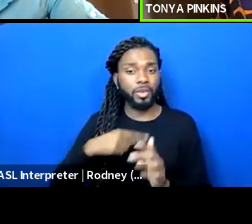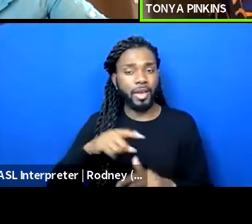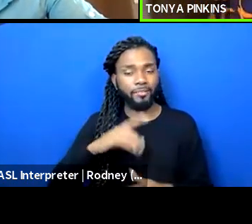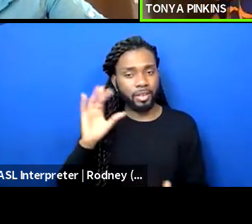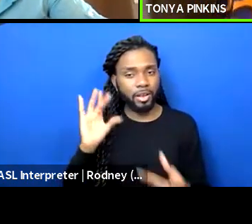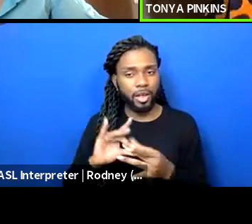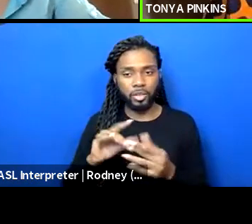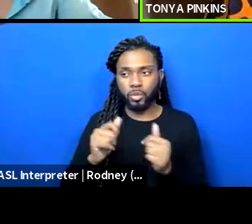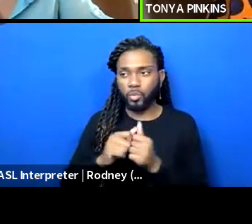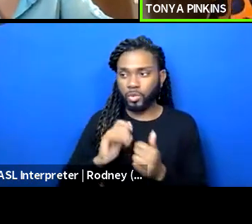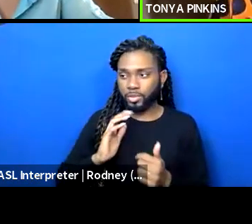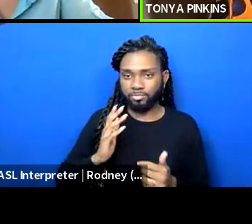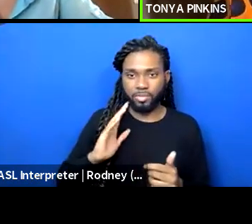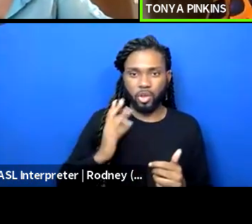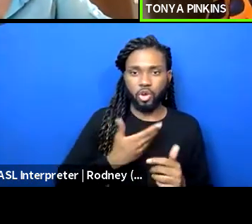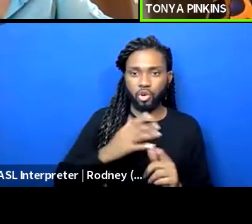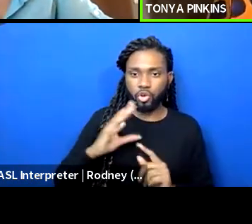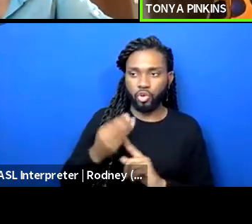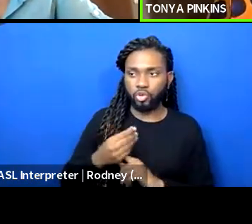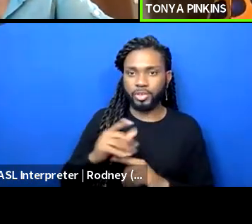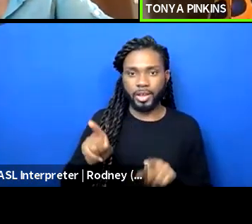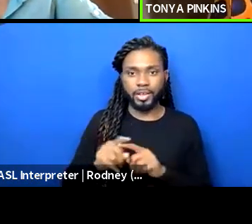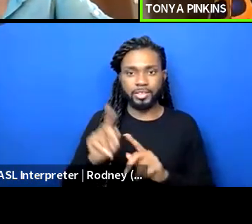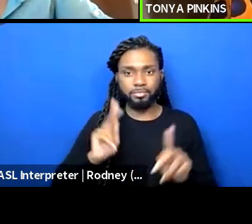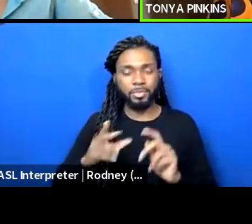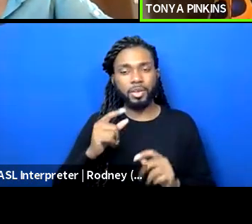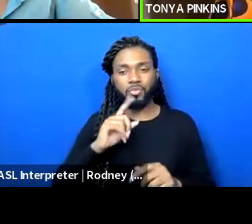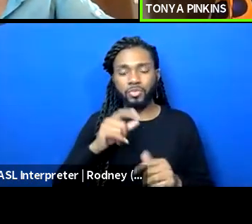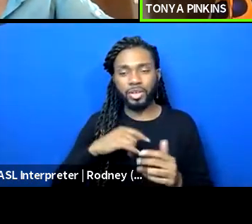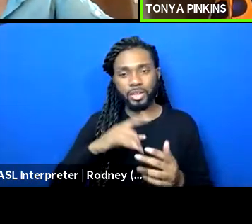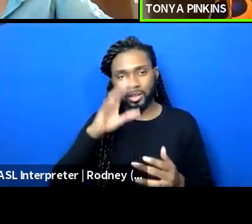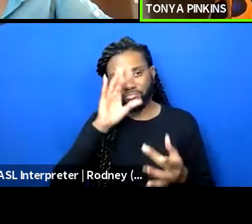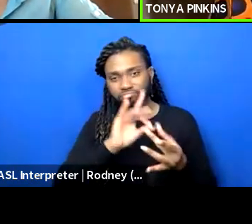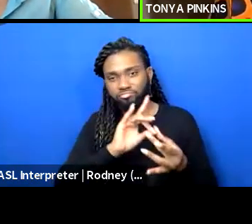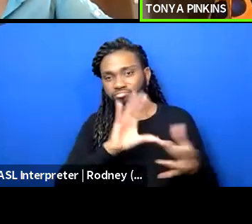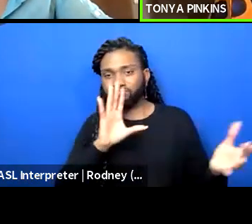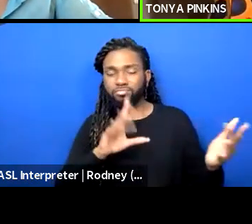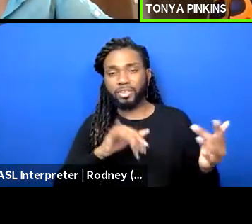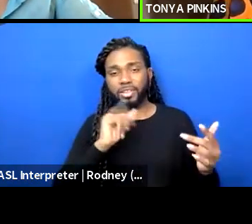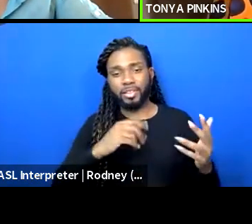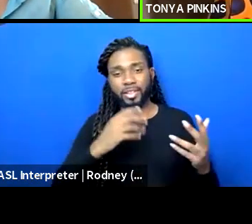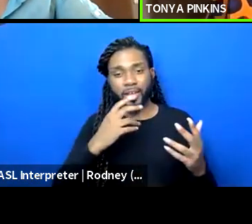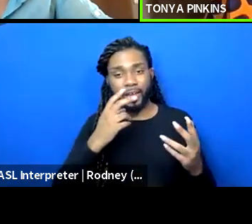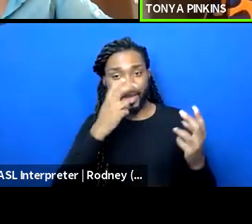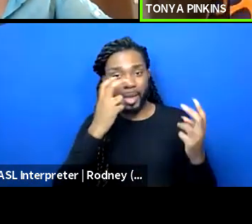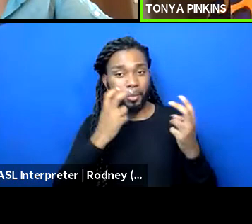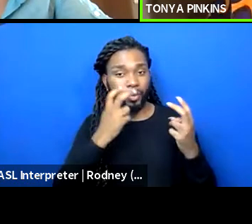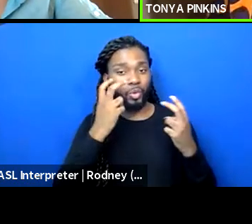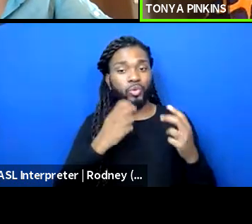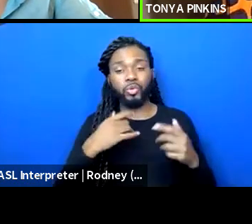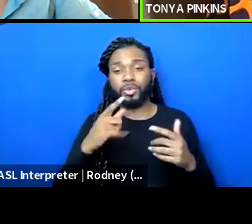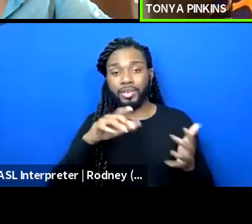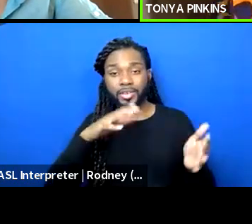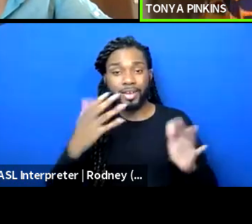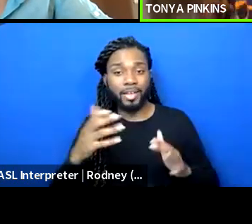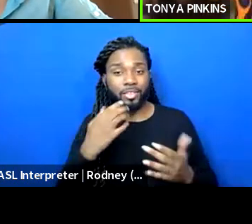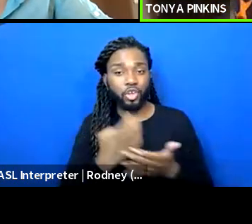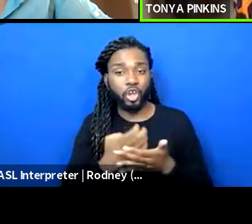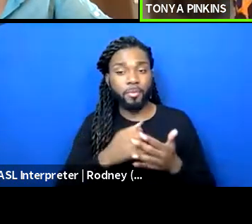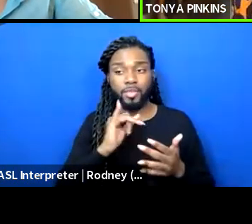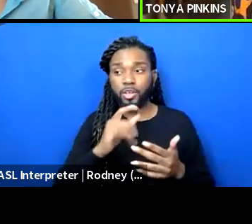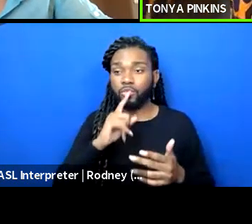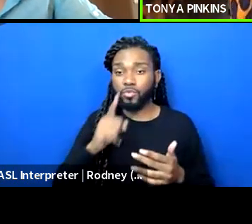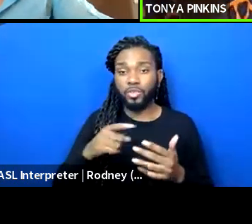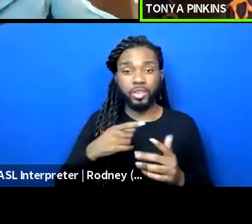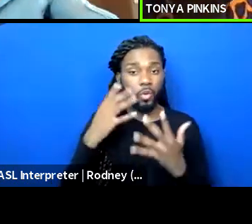as a people, with our culture, and let go of this capitalist, colonialist death economy that's about extracting from one